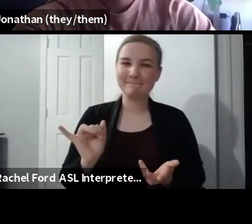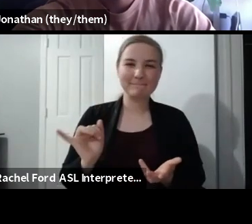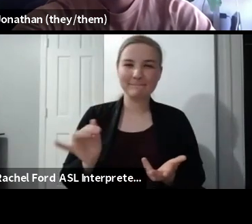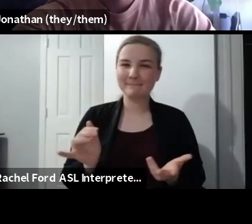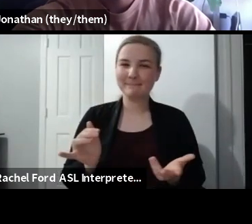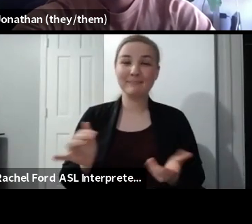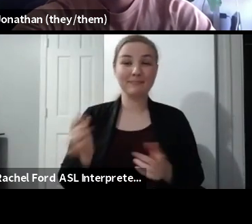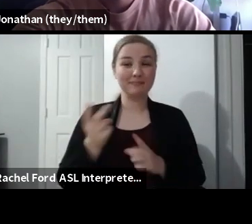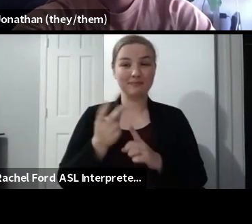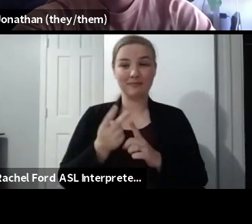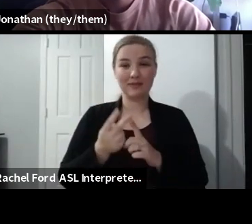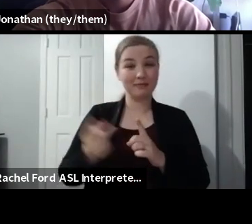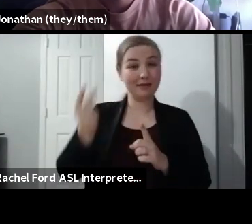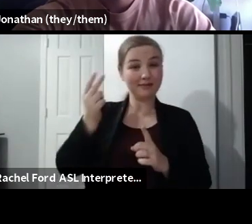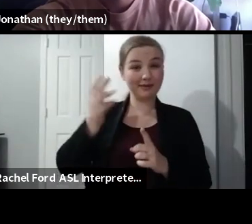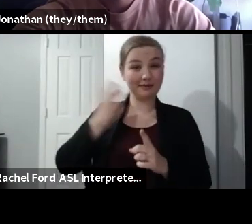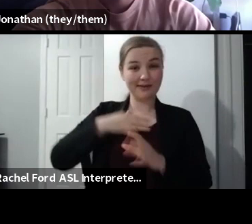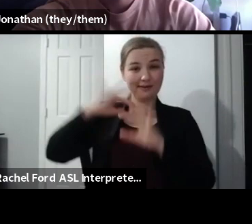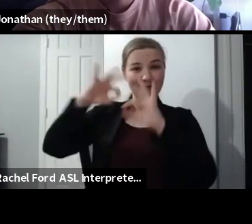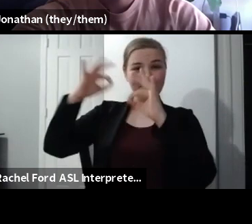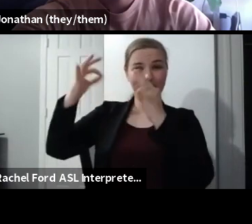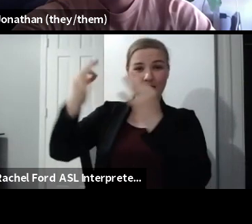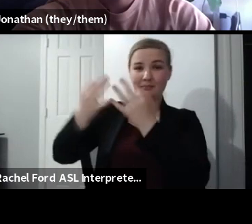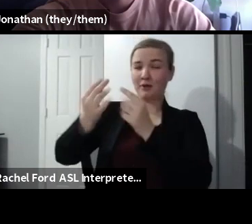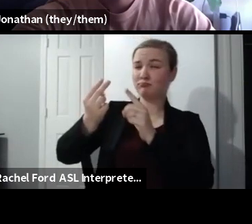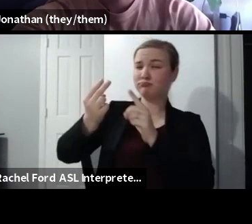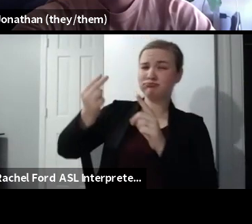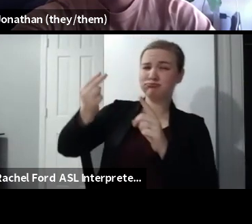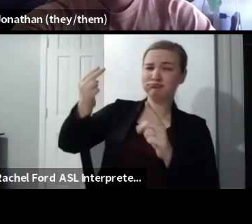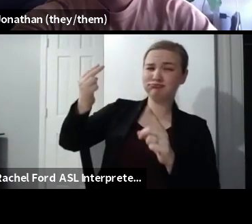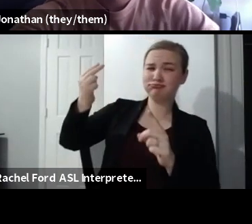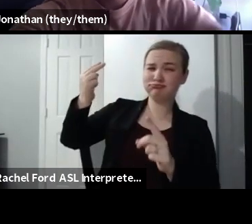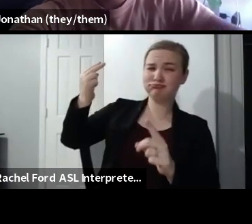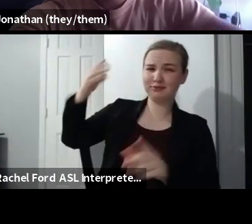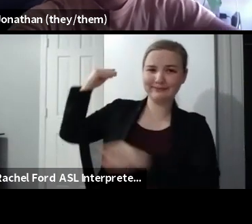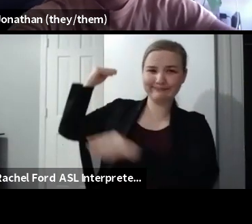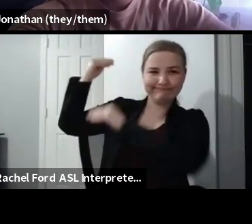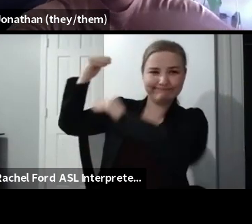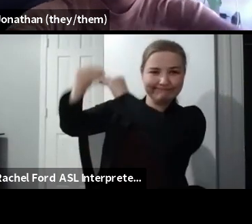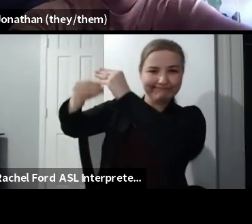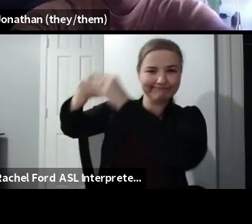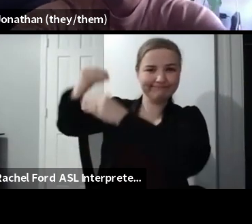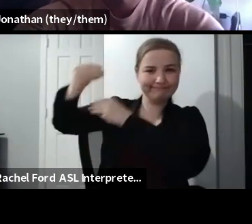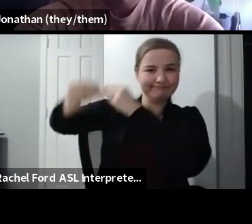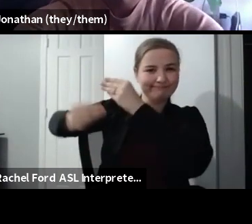memory of my ancestors, that kind of memory, stirring some of that up with